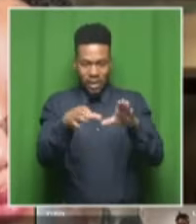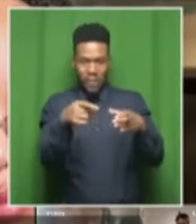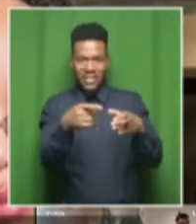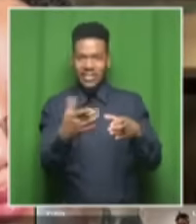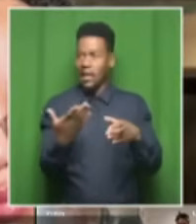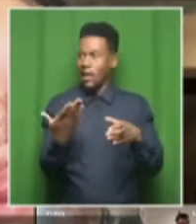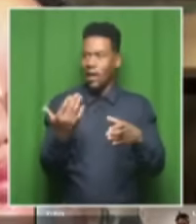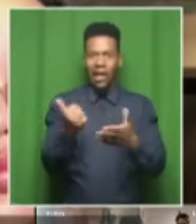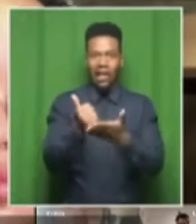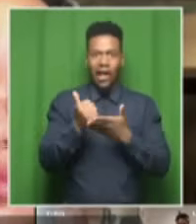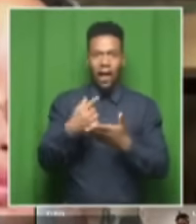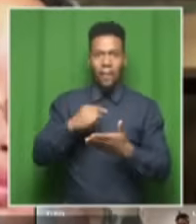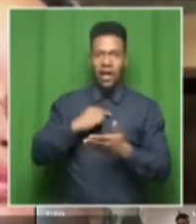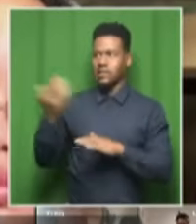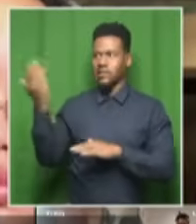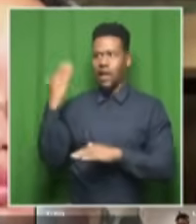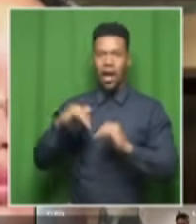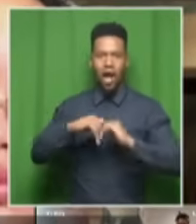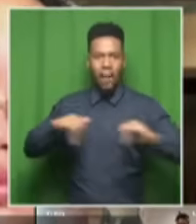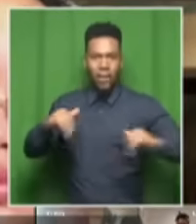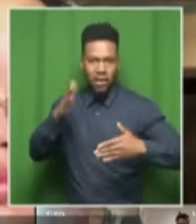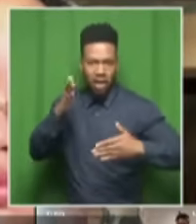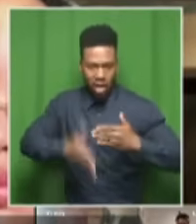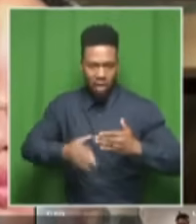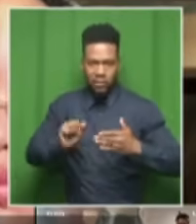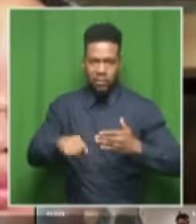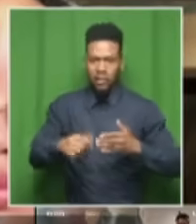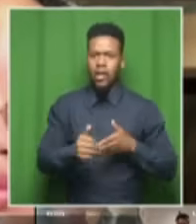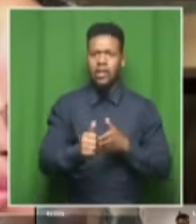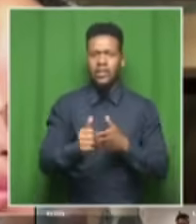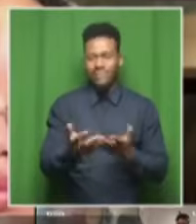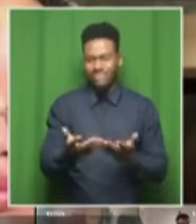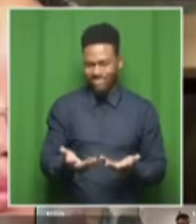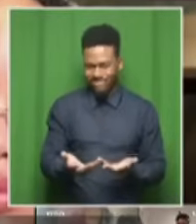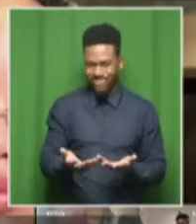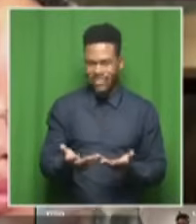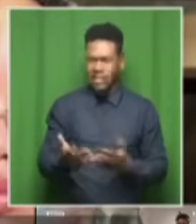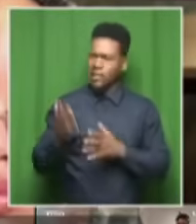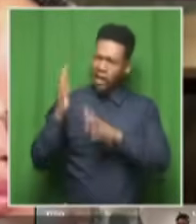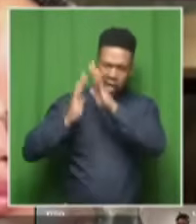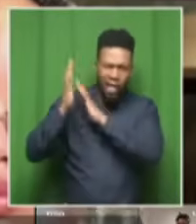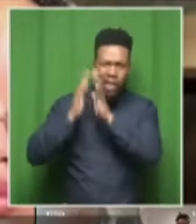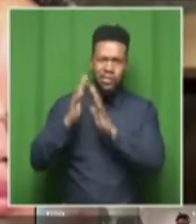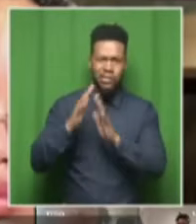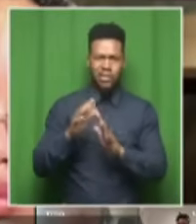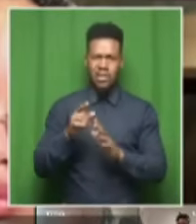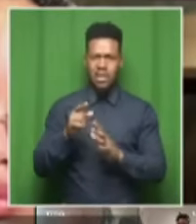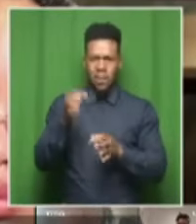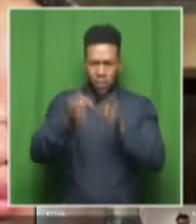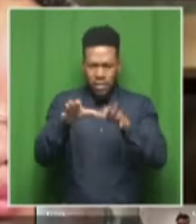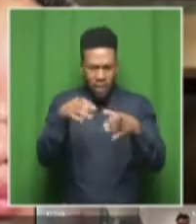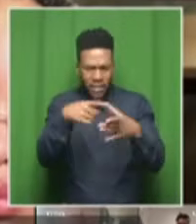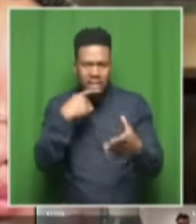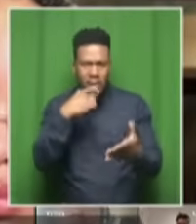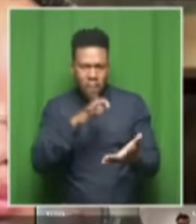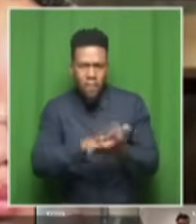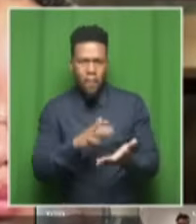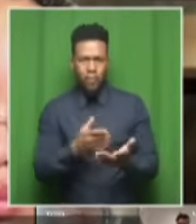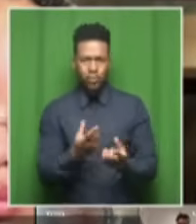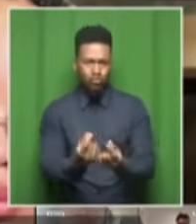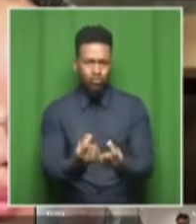the anti-apartheid movement, or, you know, I'm voting for this party because historically they've made these kinds of promises. But I think it's time for